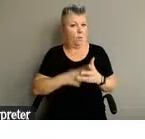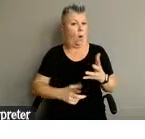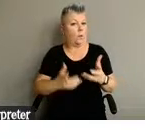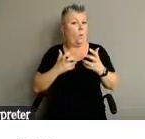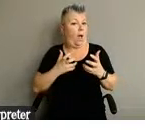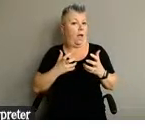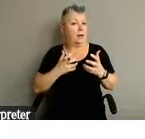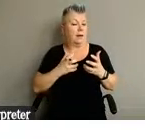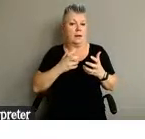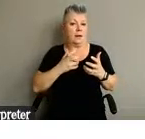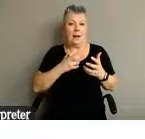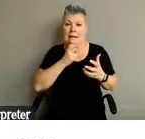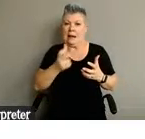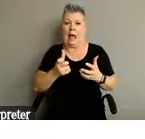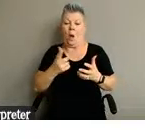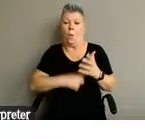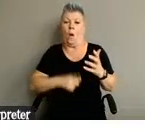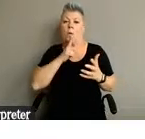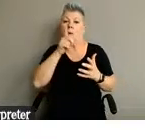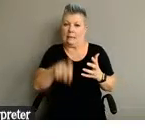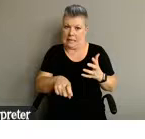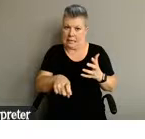Okay. Thanks.